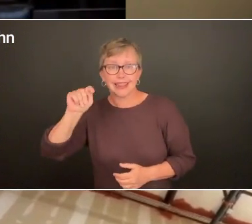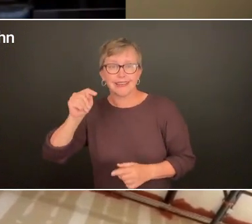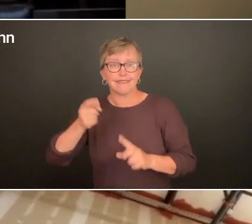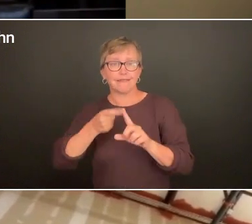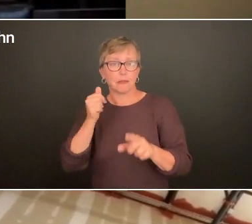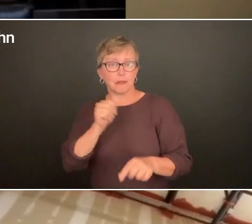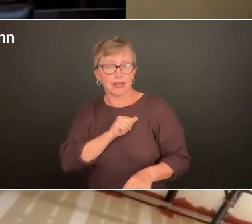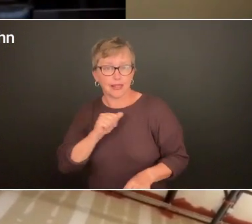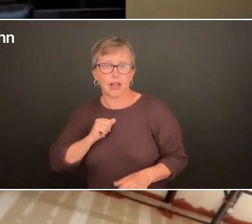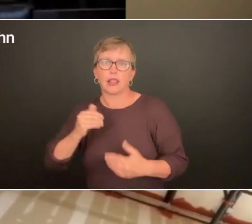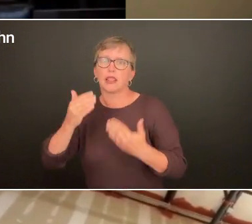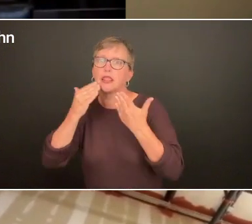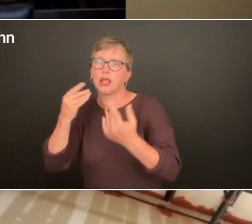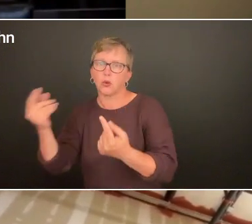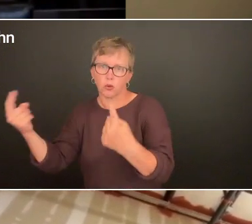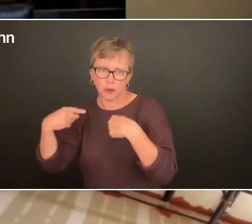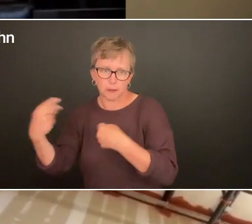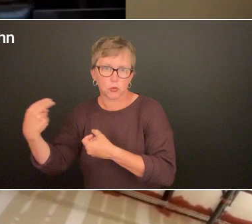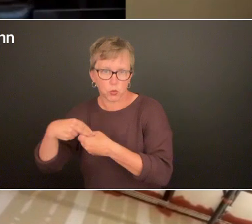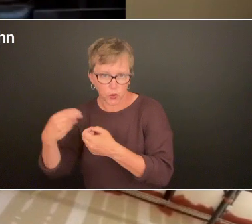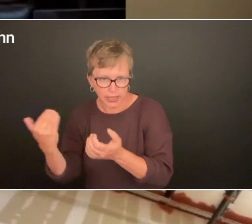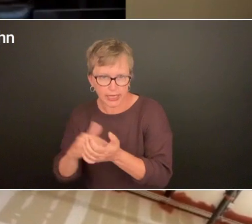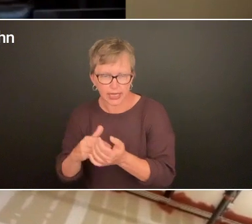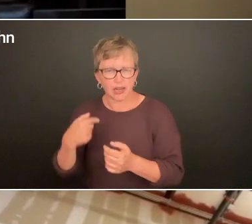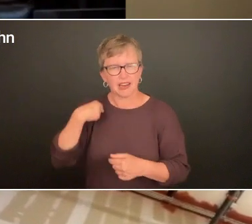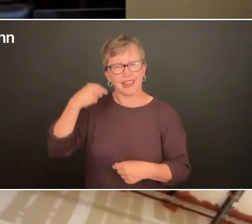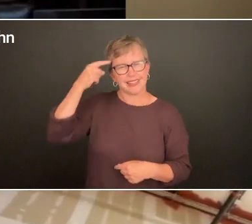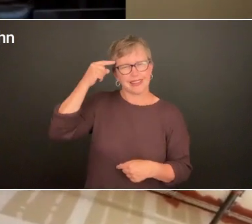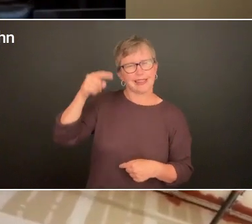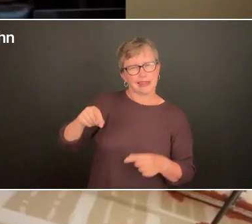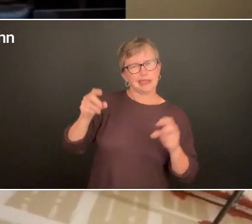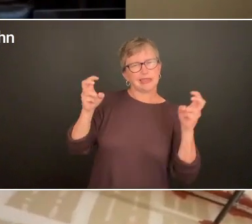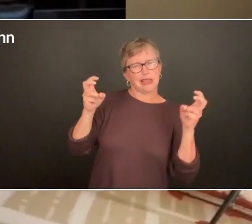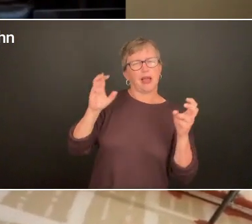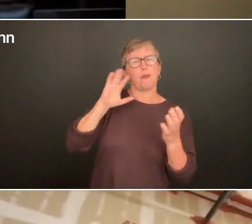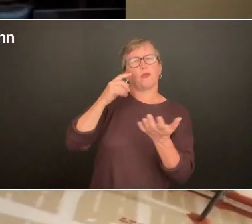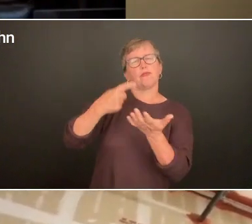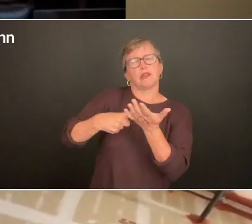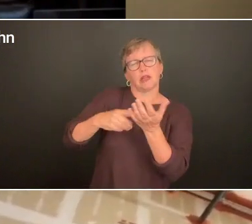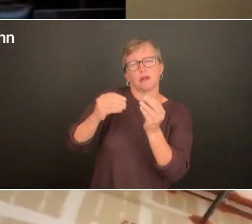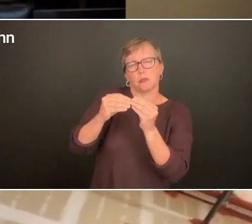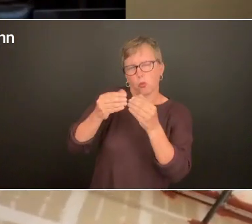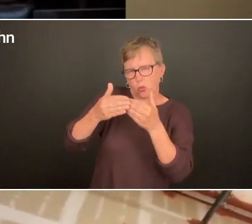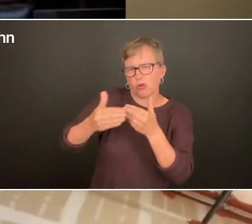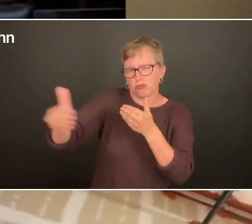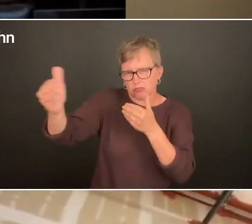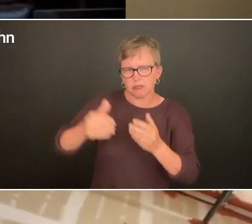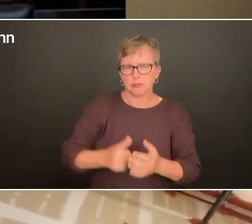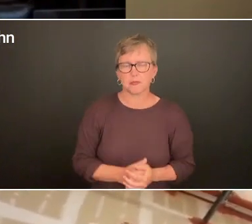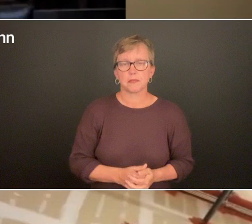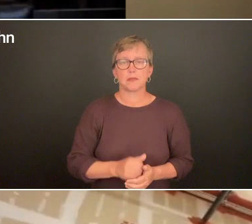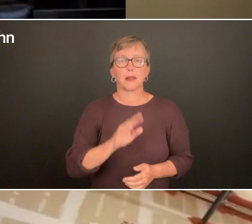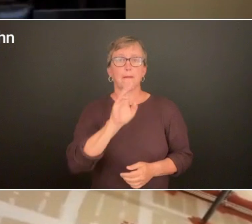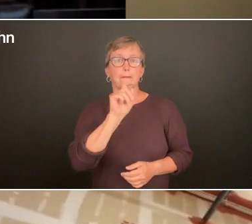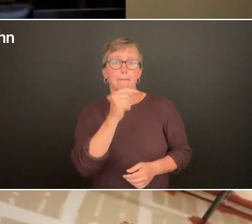Clint, Alana, thank you. Please, yeah, thank you. I hope you come and join us again sometime, because I think this topic is going to probably